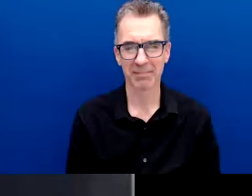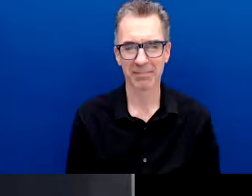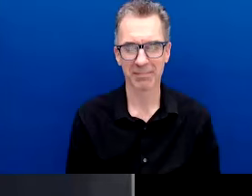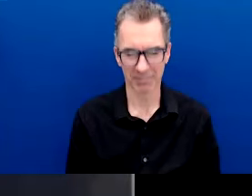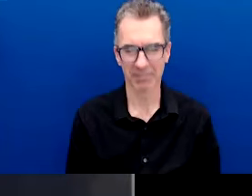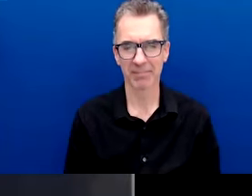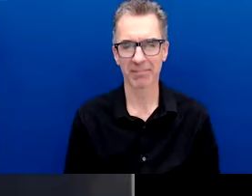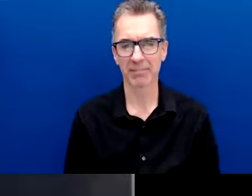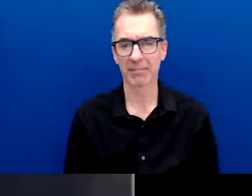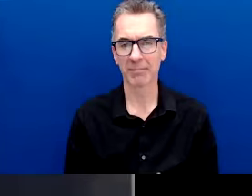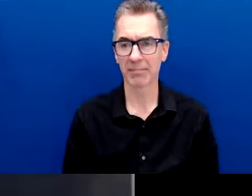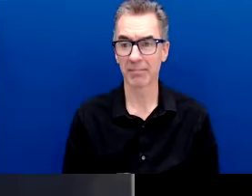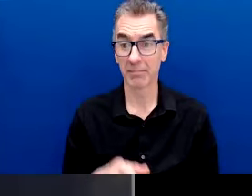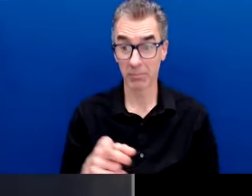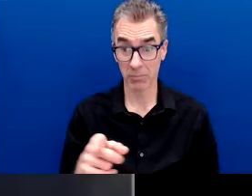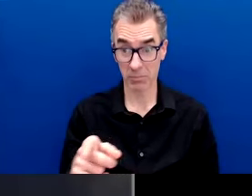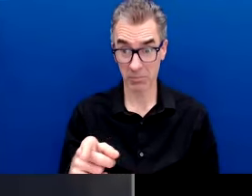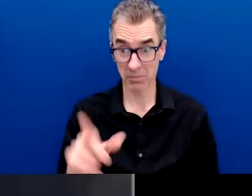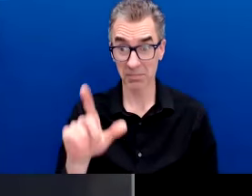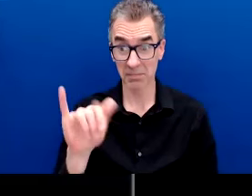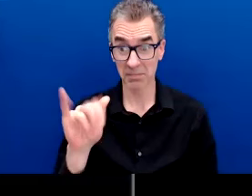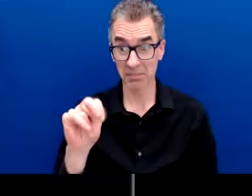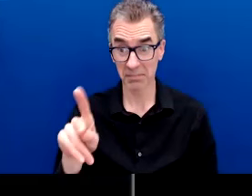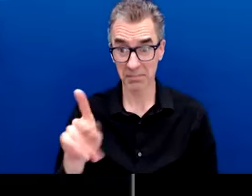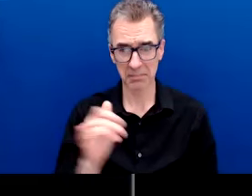So this is the same link that you would be able to go to.